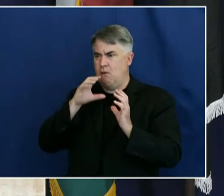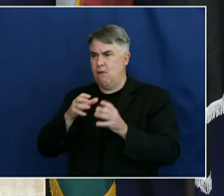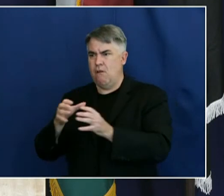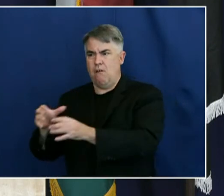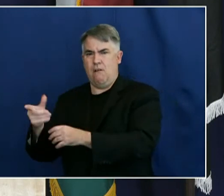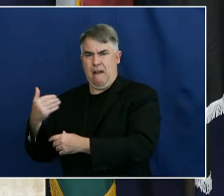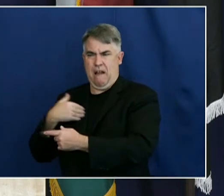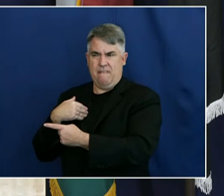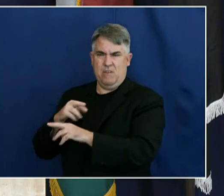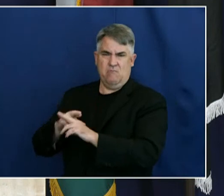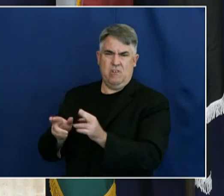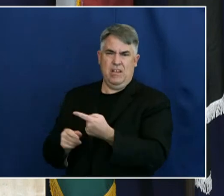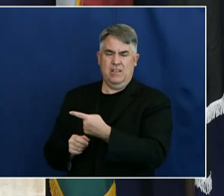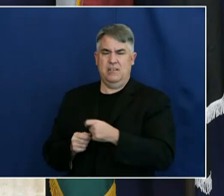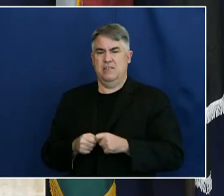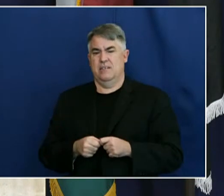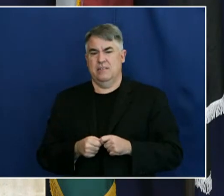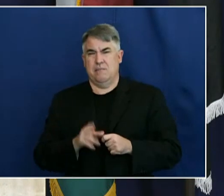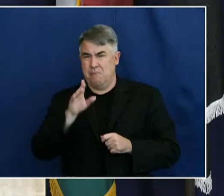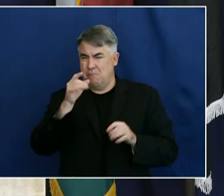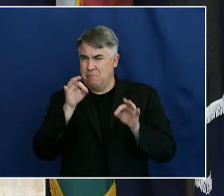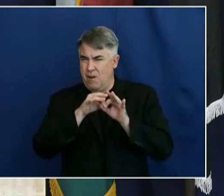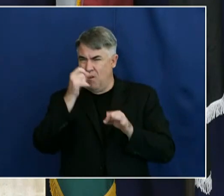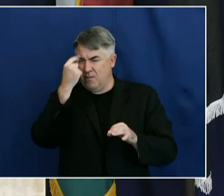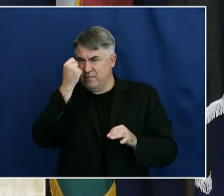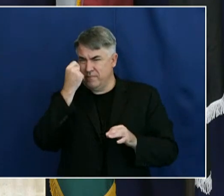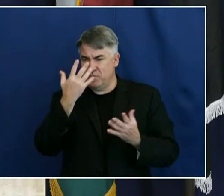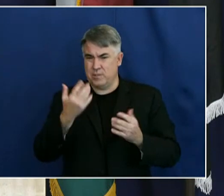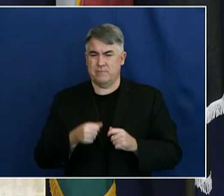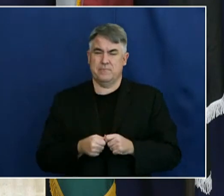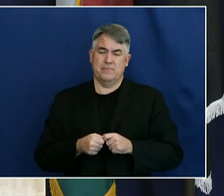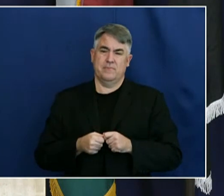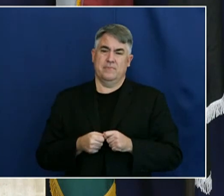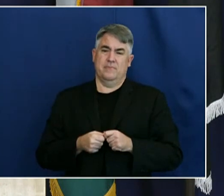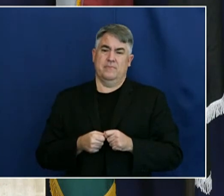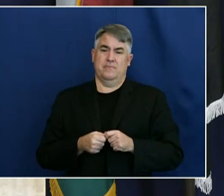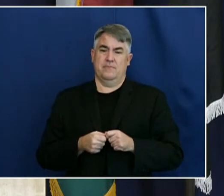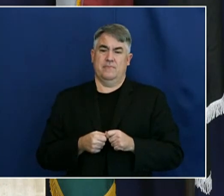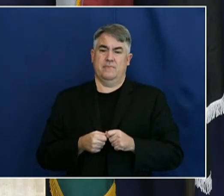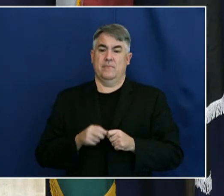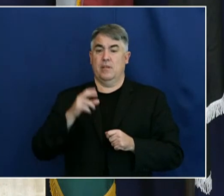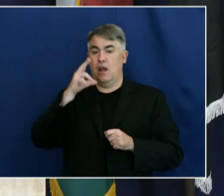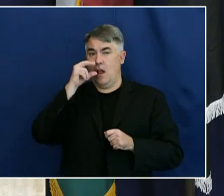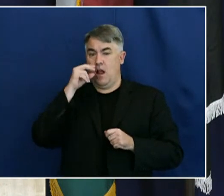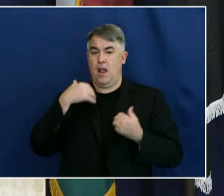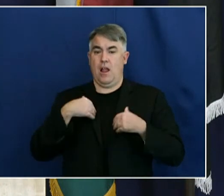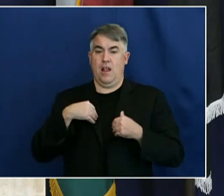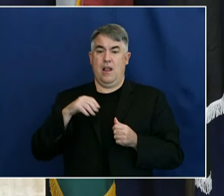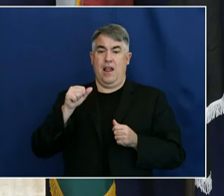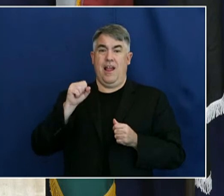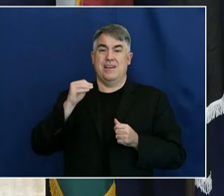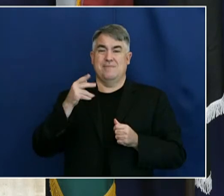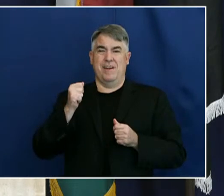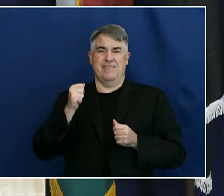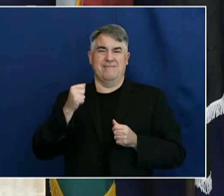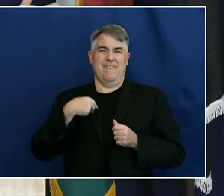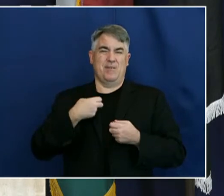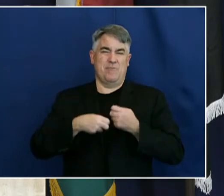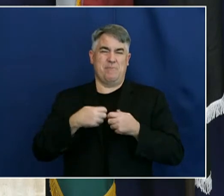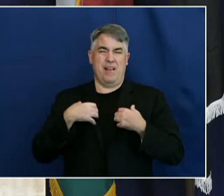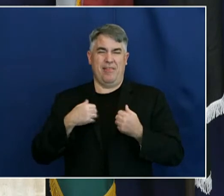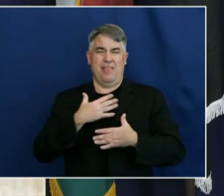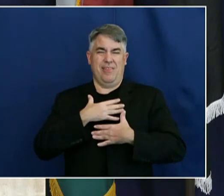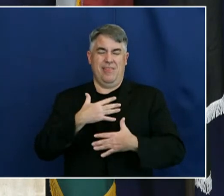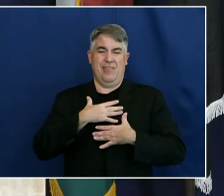And I think it's important to note that what makes asthma less severe or than,